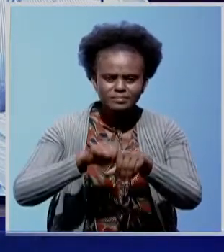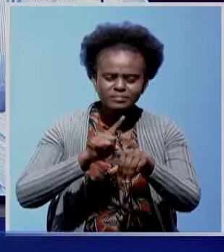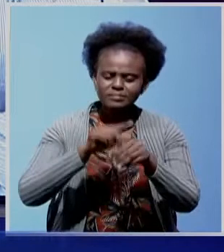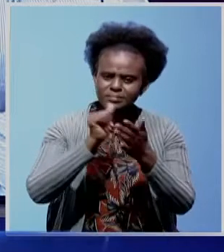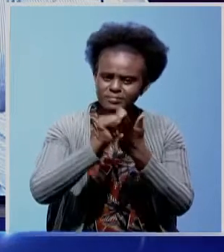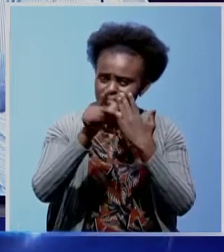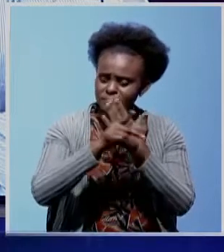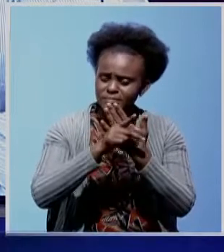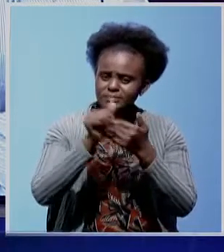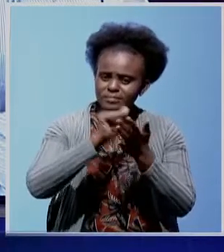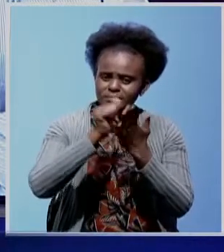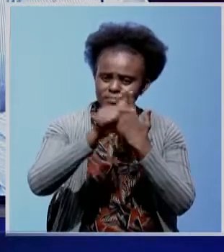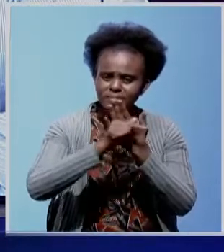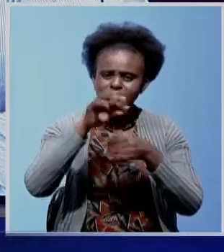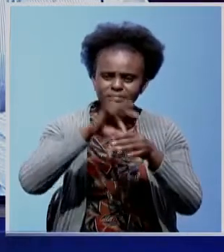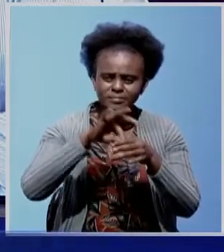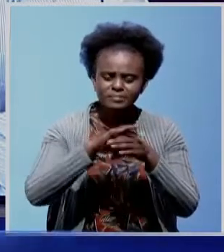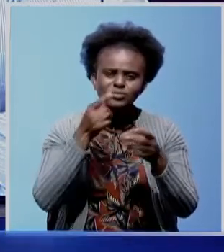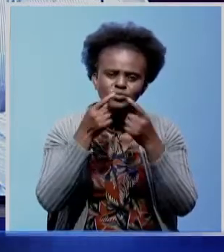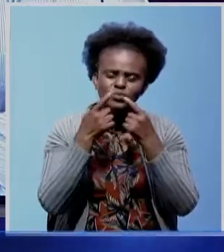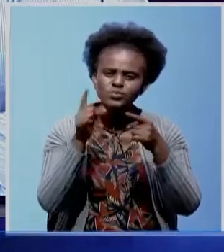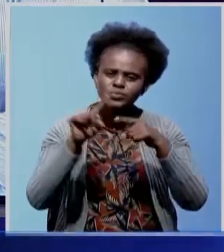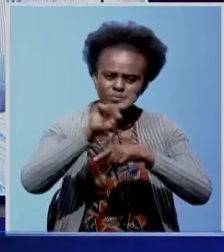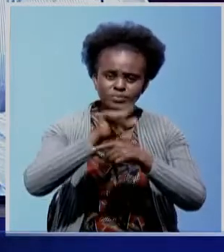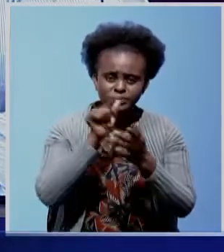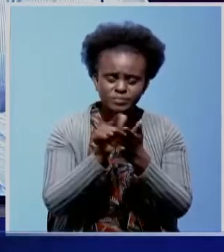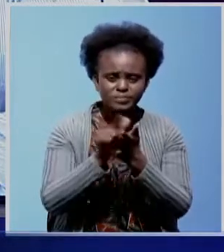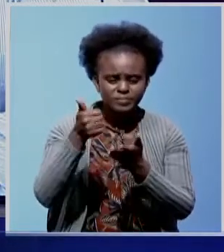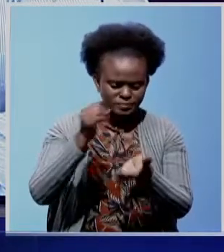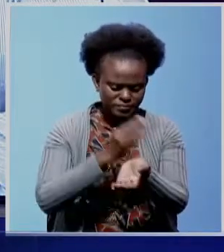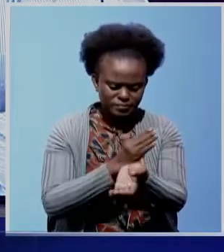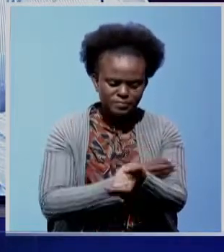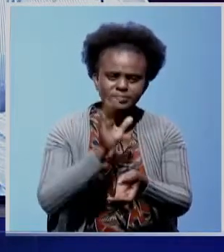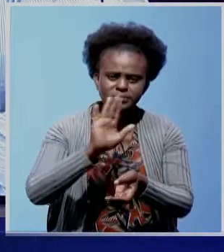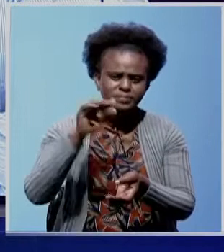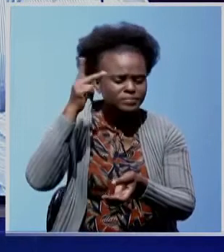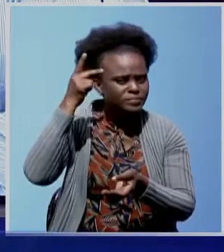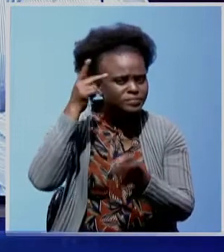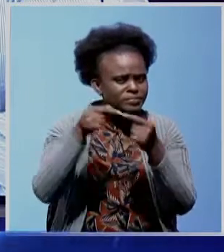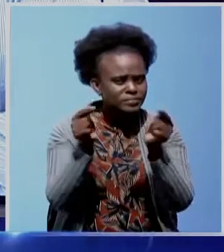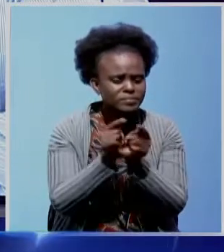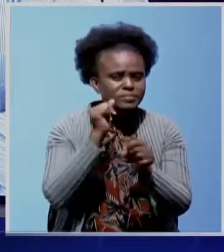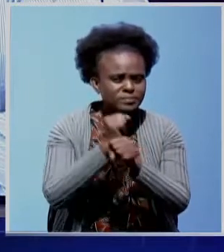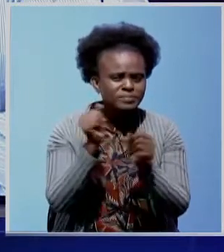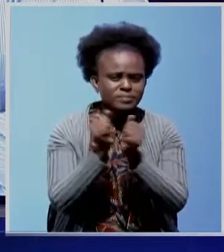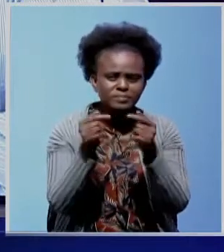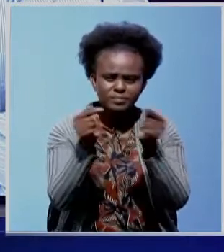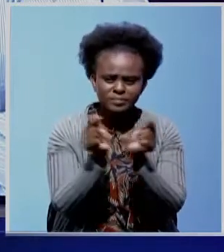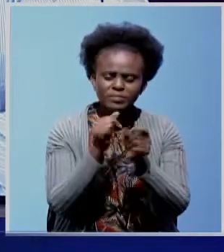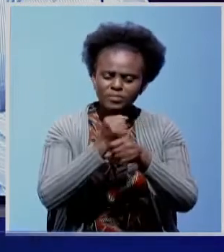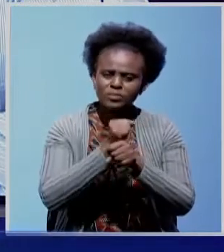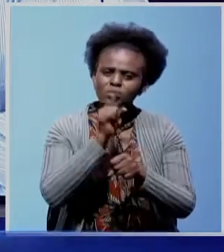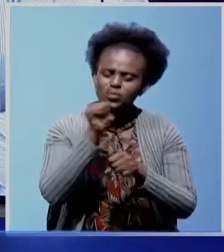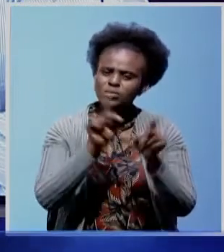general election. Speaking to ZNBC News in Lusaka today, Mr. Banda said his party will work with key stakeholders to ensure